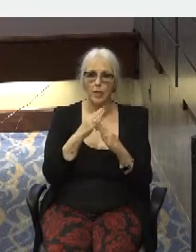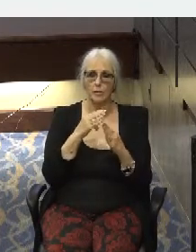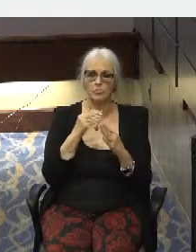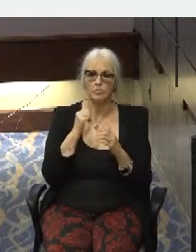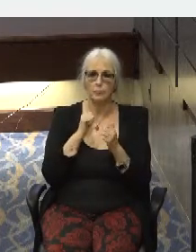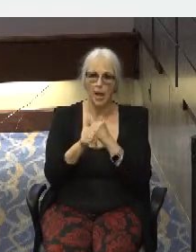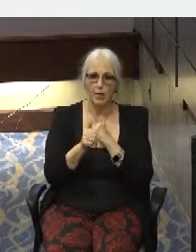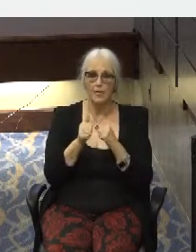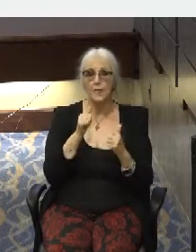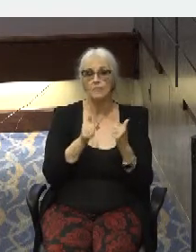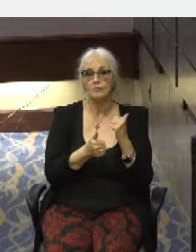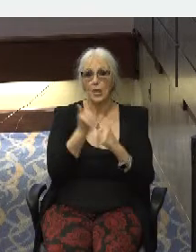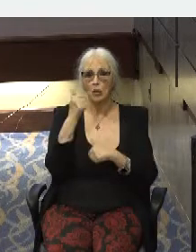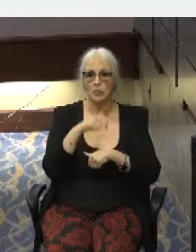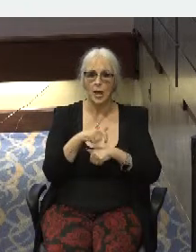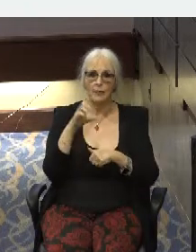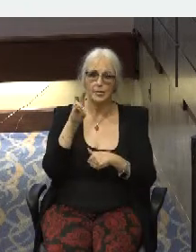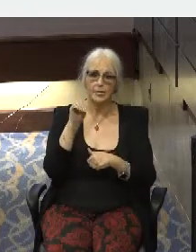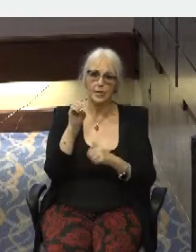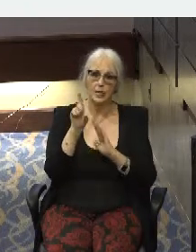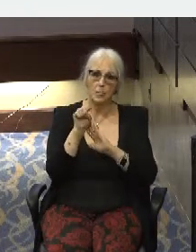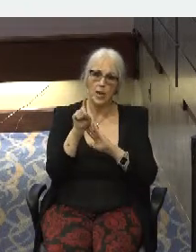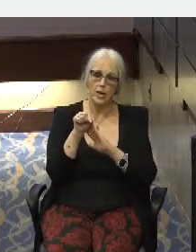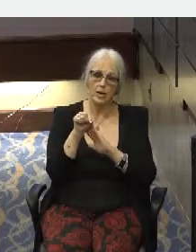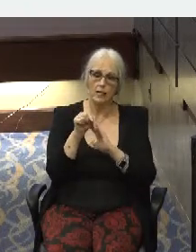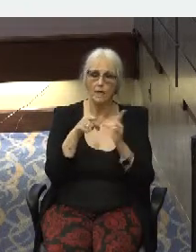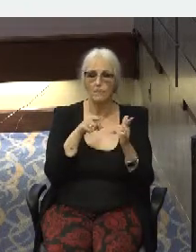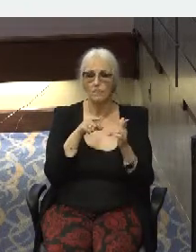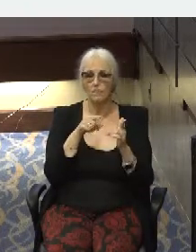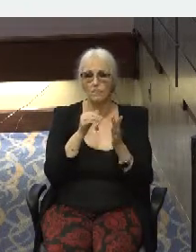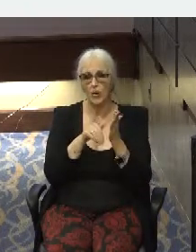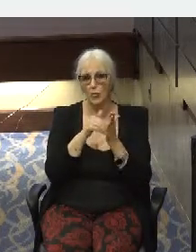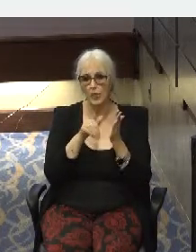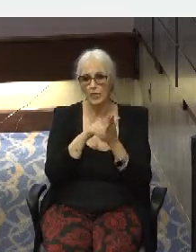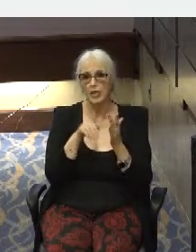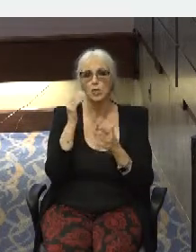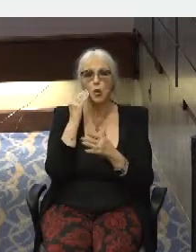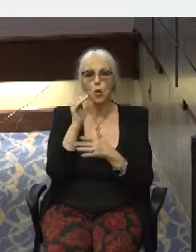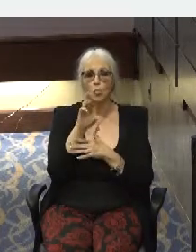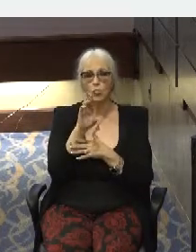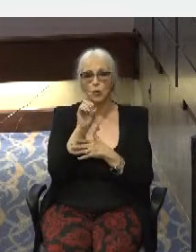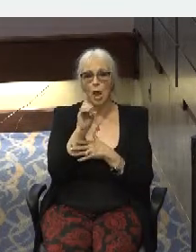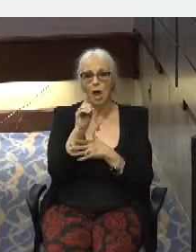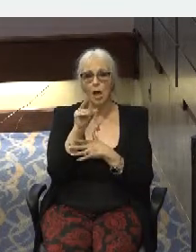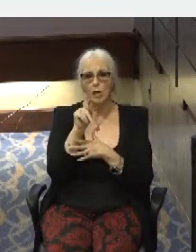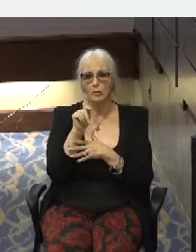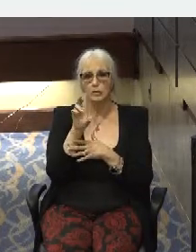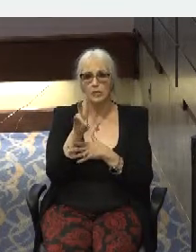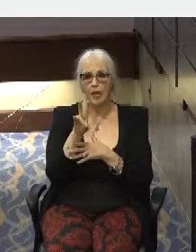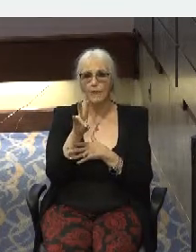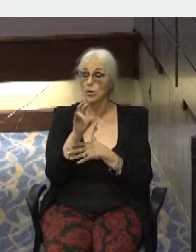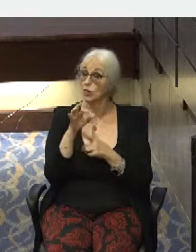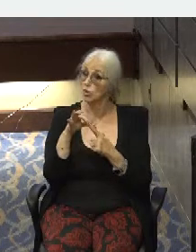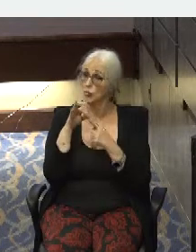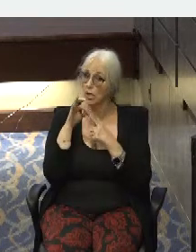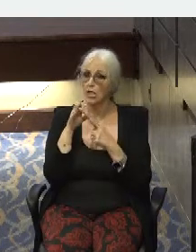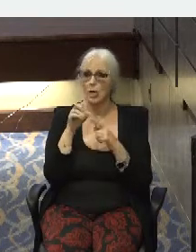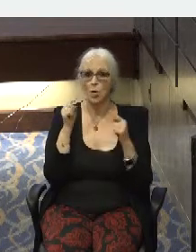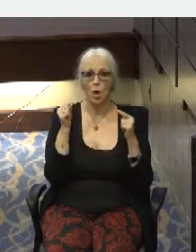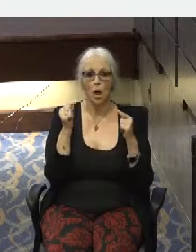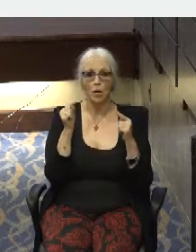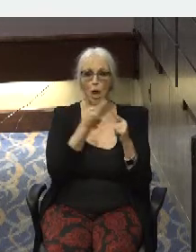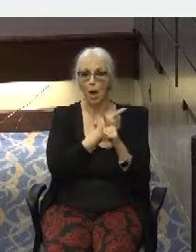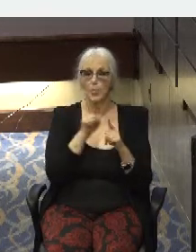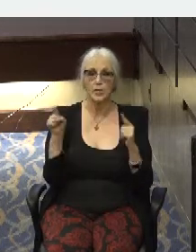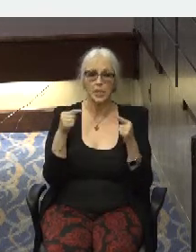most routes have a 60-minute frequency. Just a reminder that Route 7 is a unique route in that buses run in opposite directions. So if you're standing out